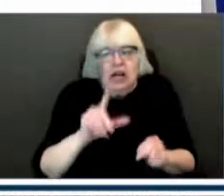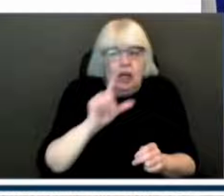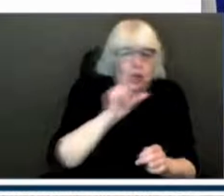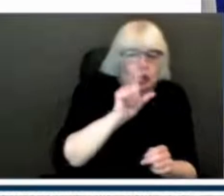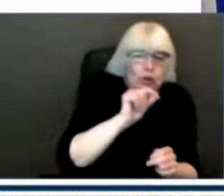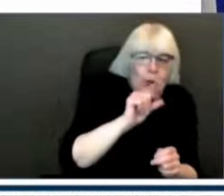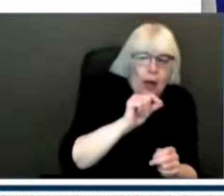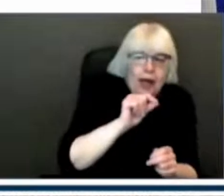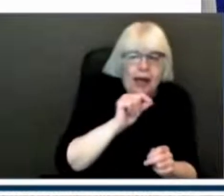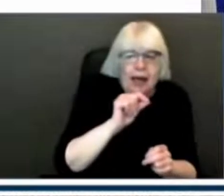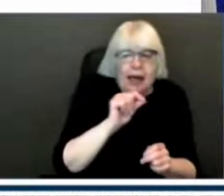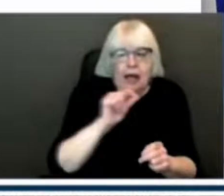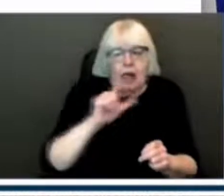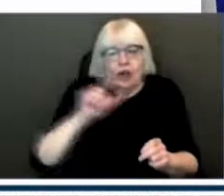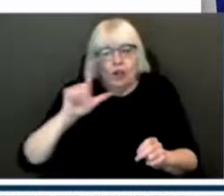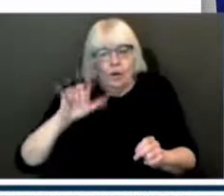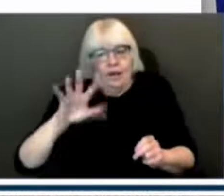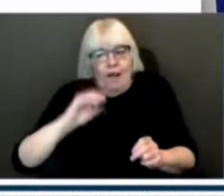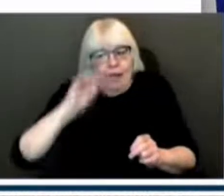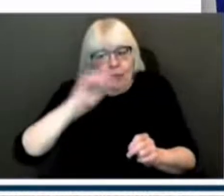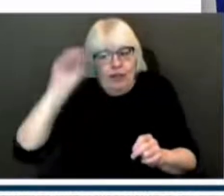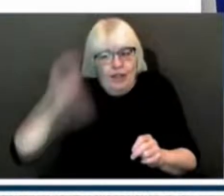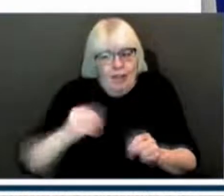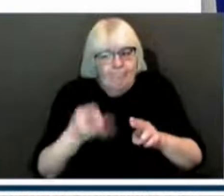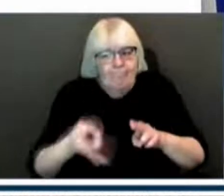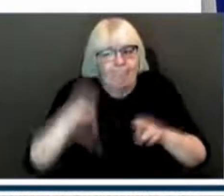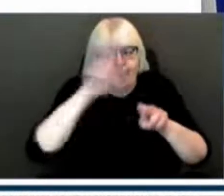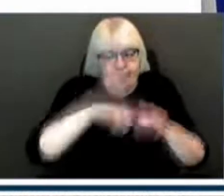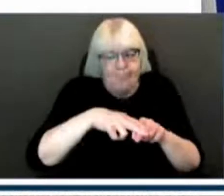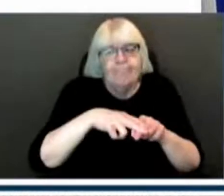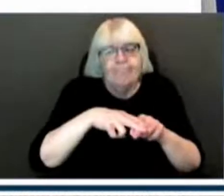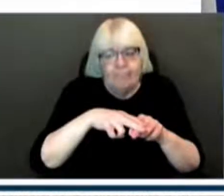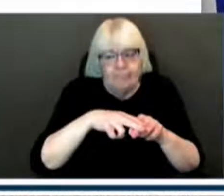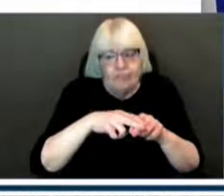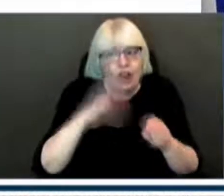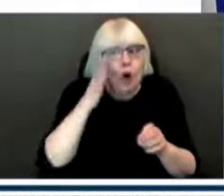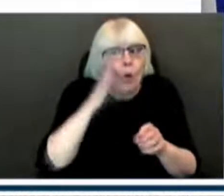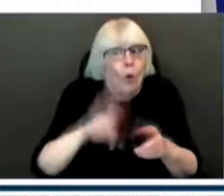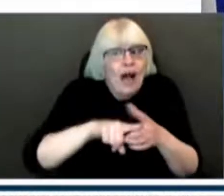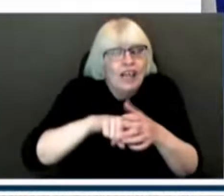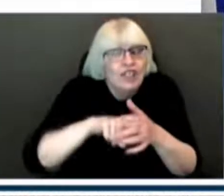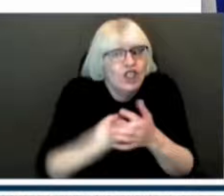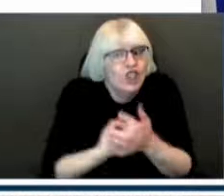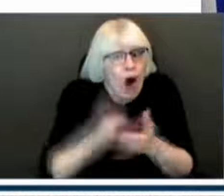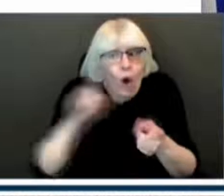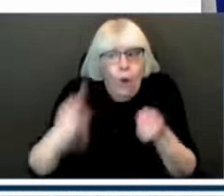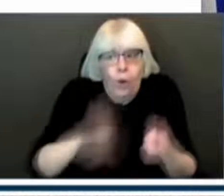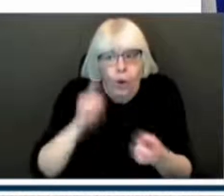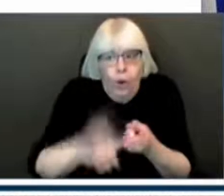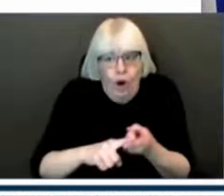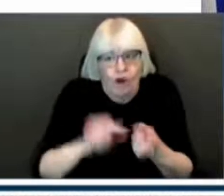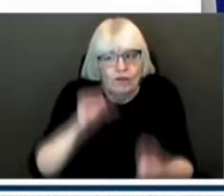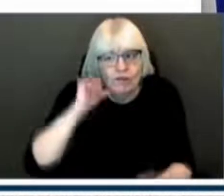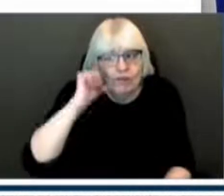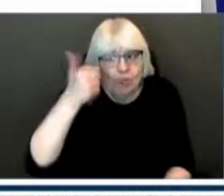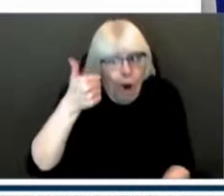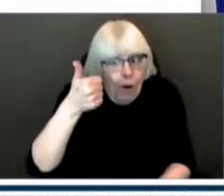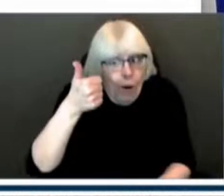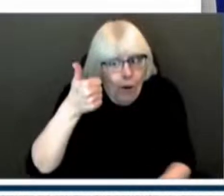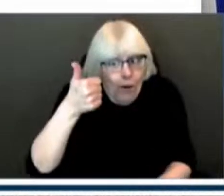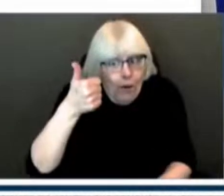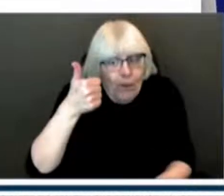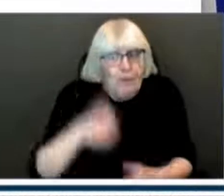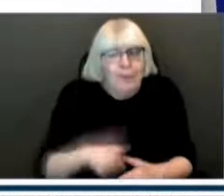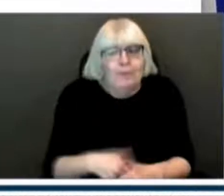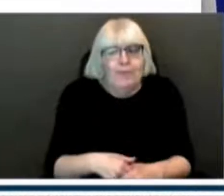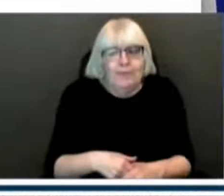work through those details with you, but it is effective tomorrow. So my message to those of you who have felt undervalued to the